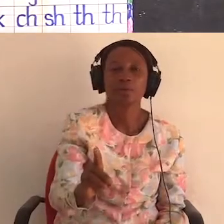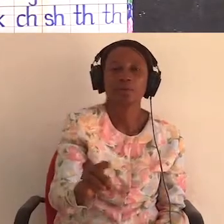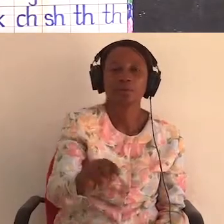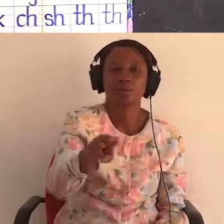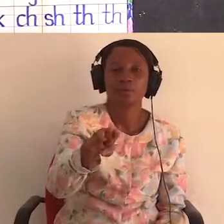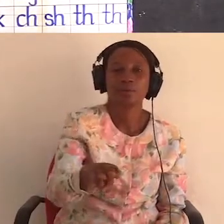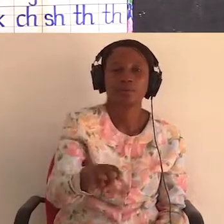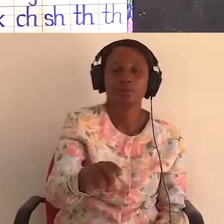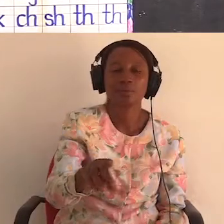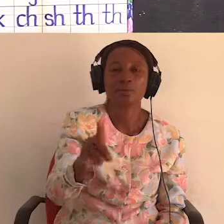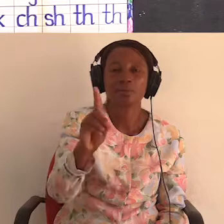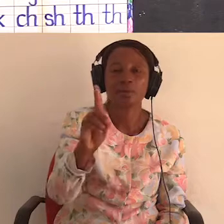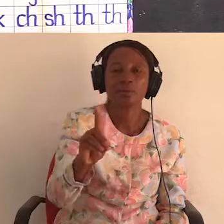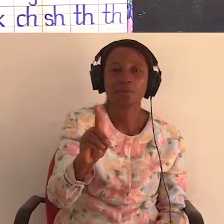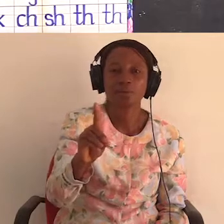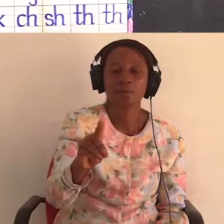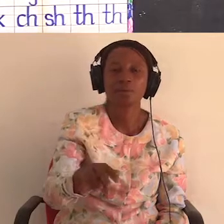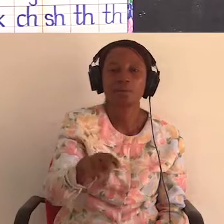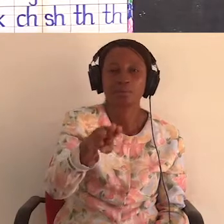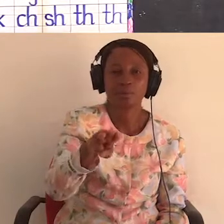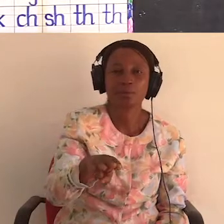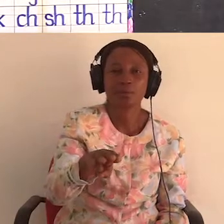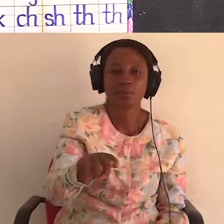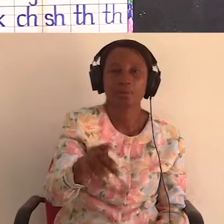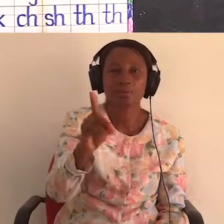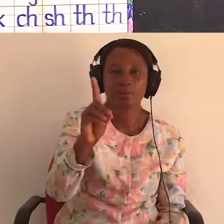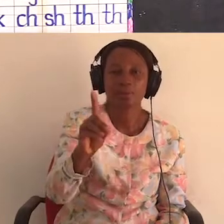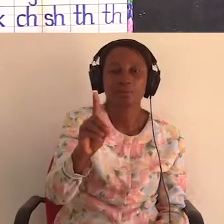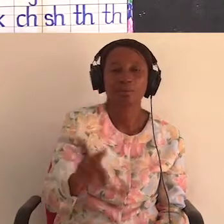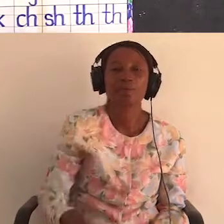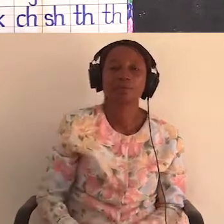And then we have the sound.